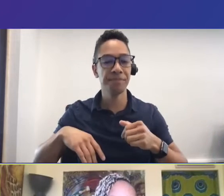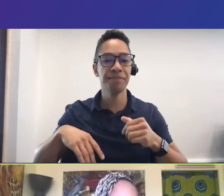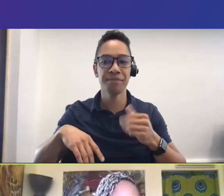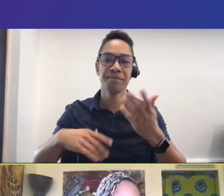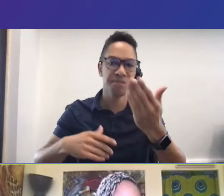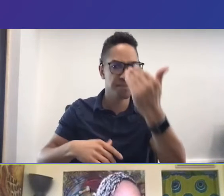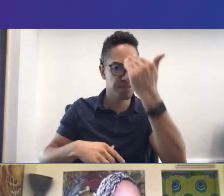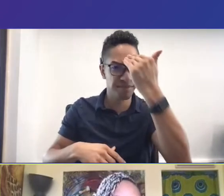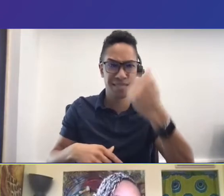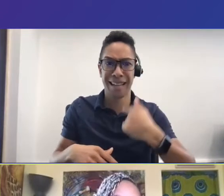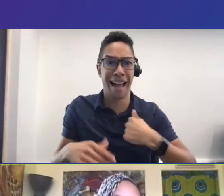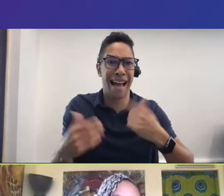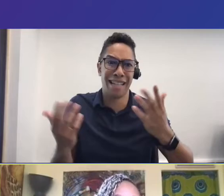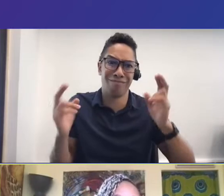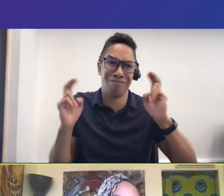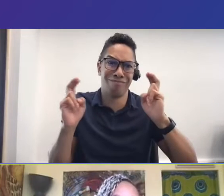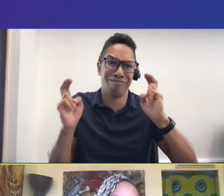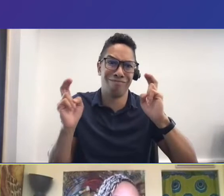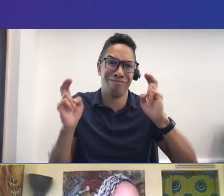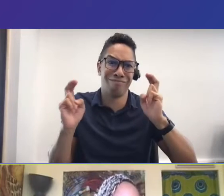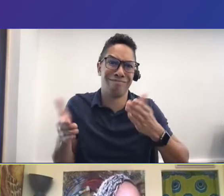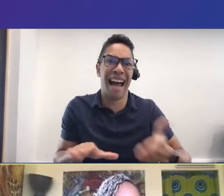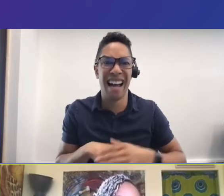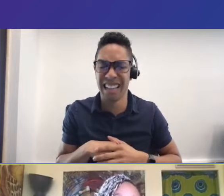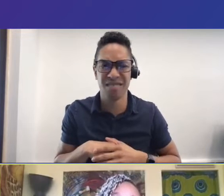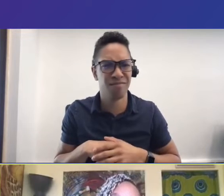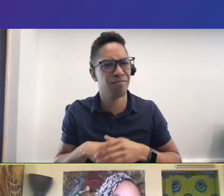I just died. And so I'm in a